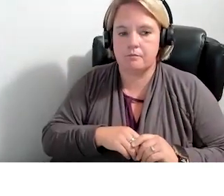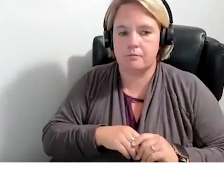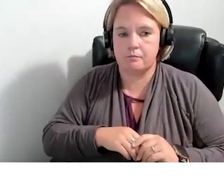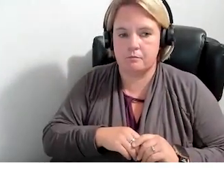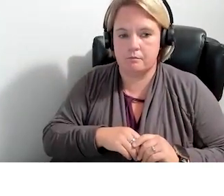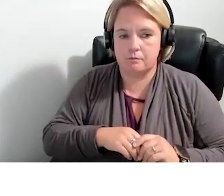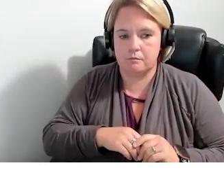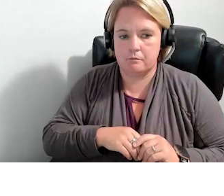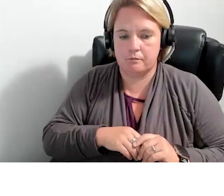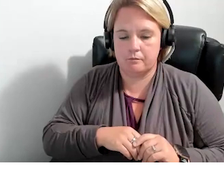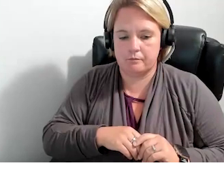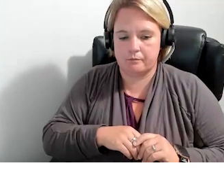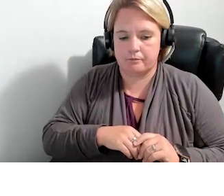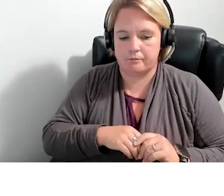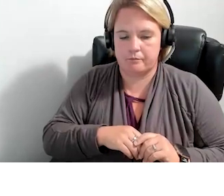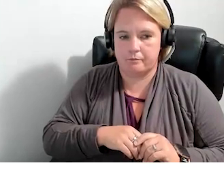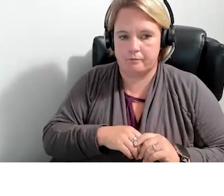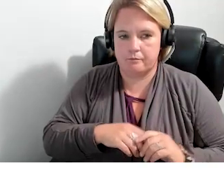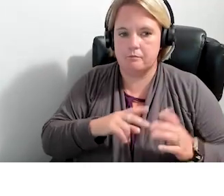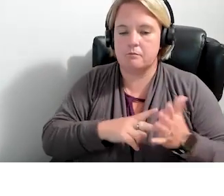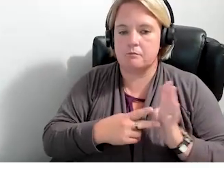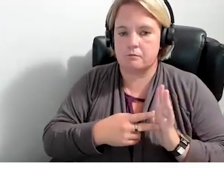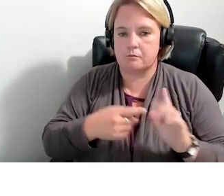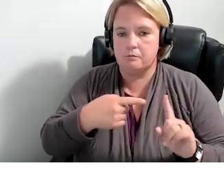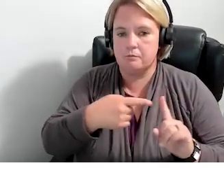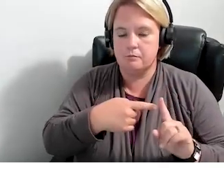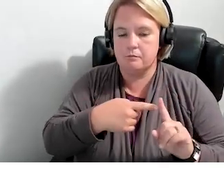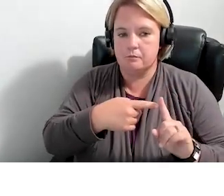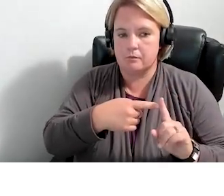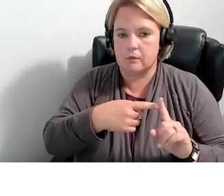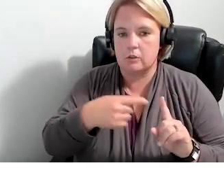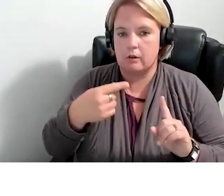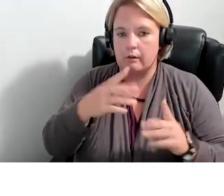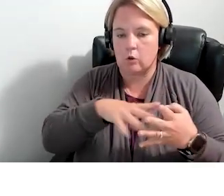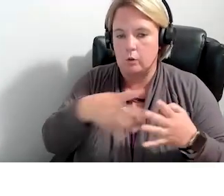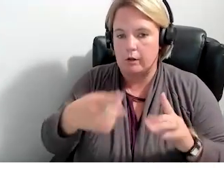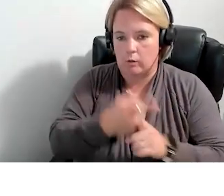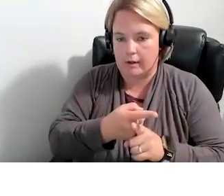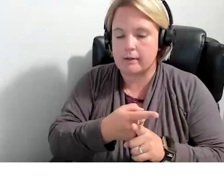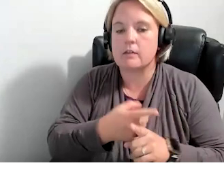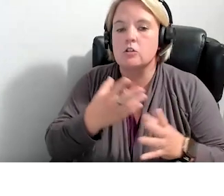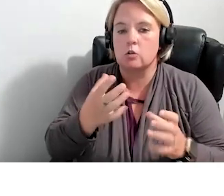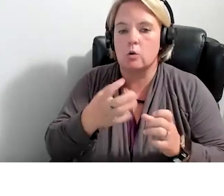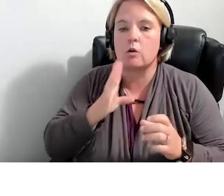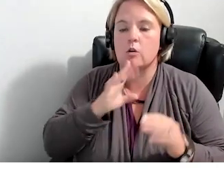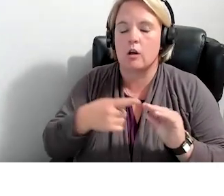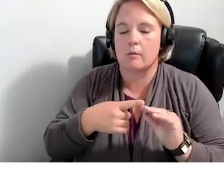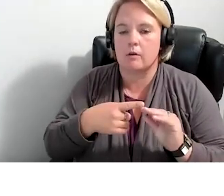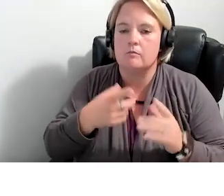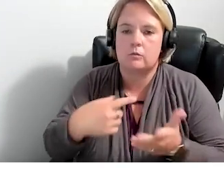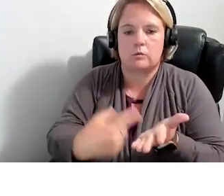the, you know, and it in this case, it prompts it and then you get the grade, right? So we want to have the student talk about or